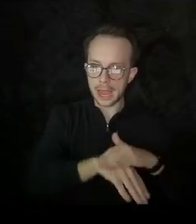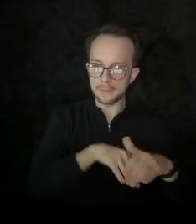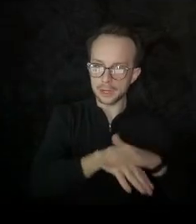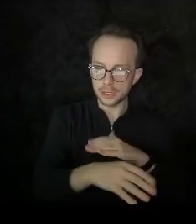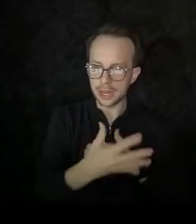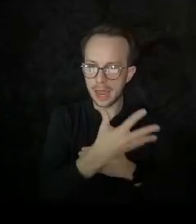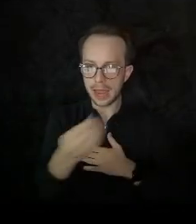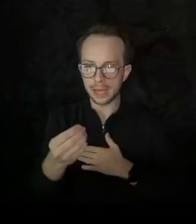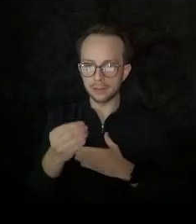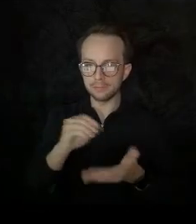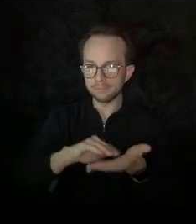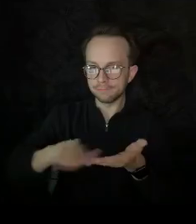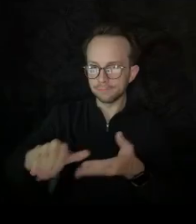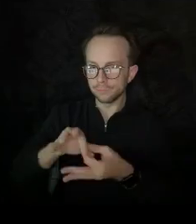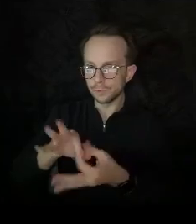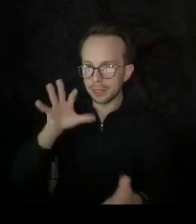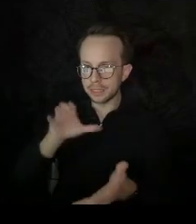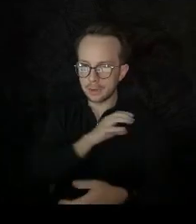or ARC.